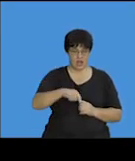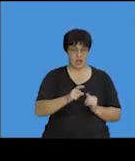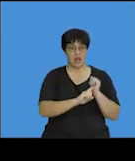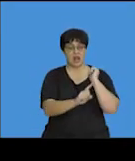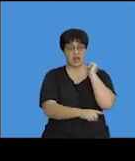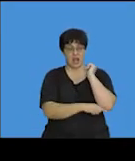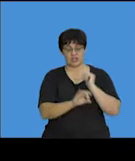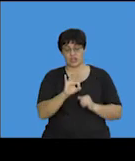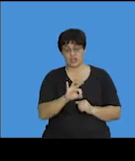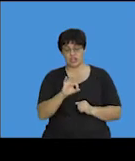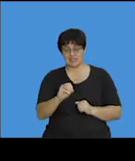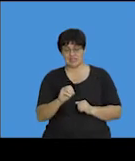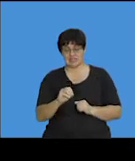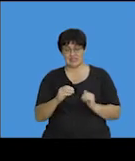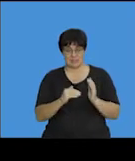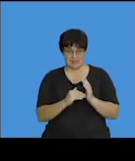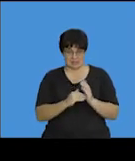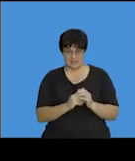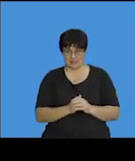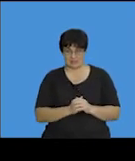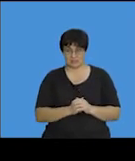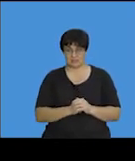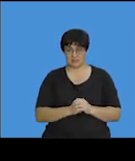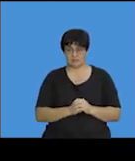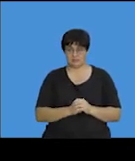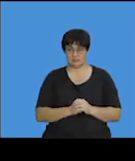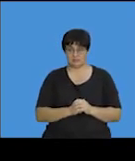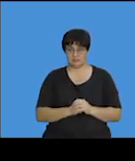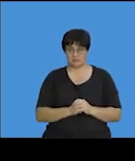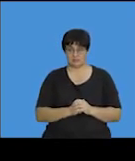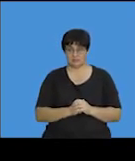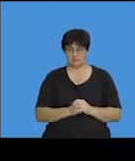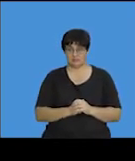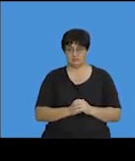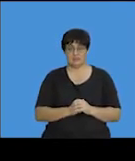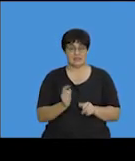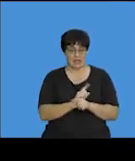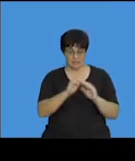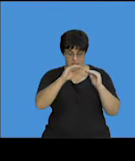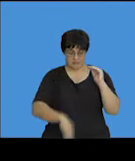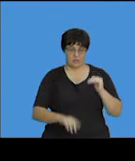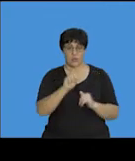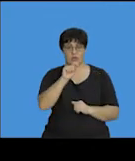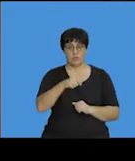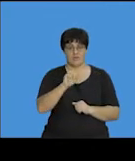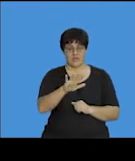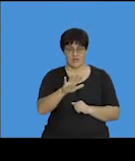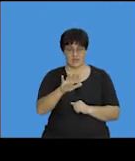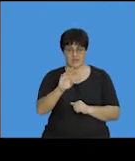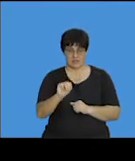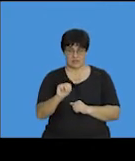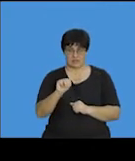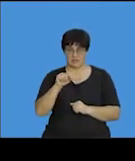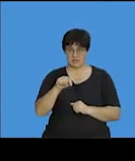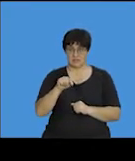last 30 meters, so this last little bit, in 1.5 seconds before hitting the ground, and they tell